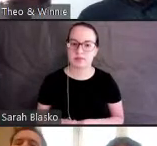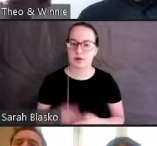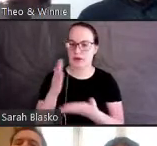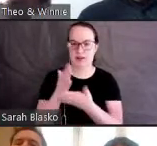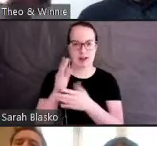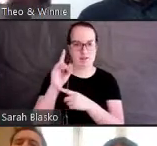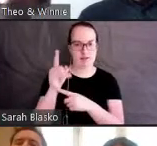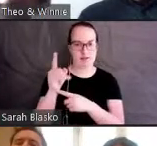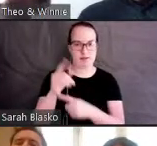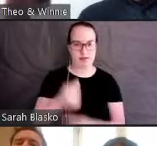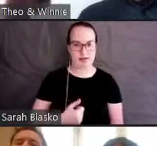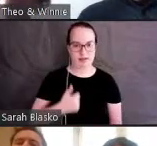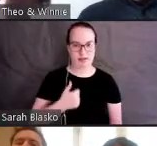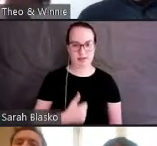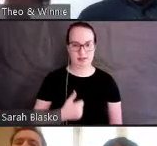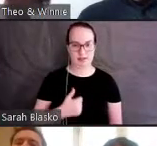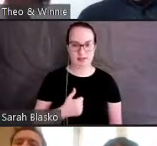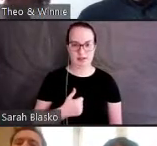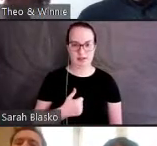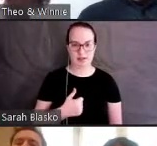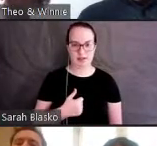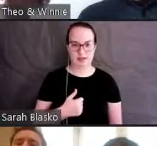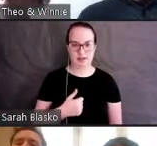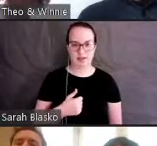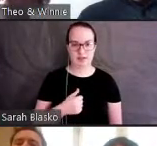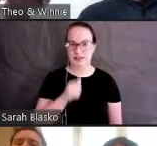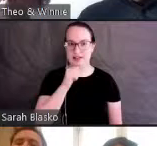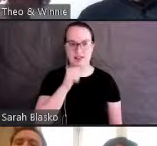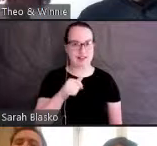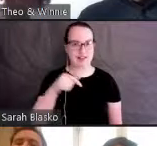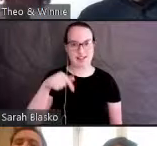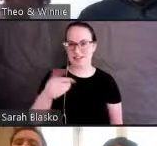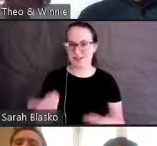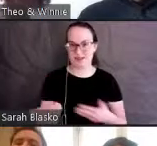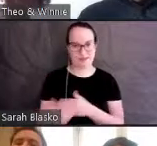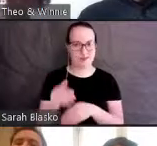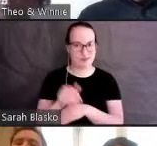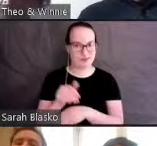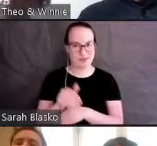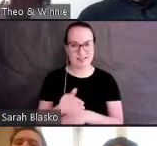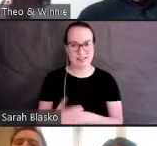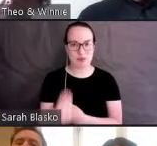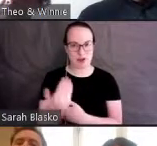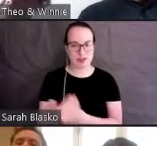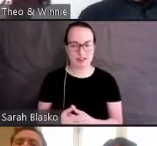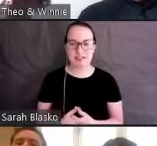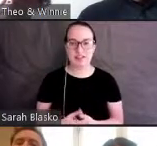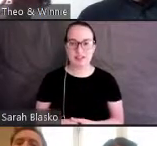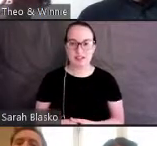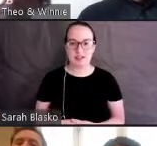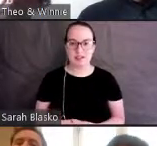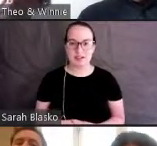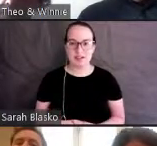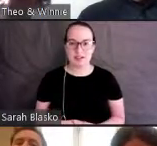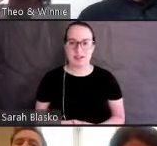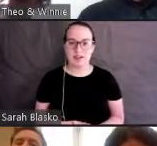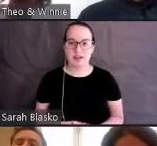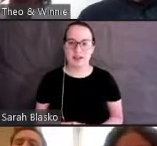Sorry about that. All righty, we're not doing this morning. We gonna get this.